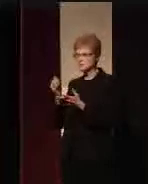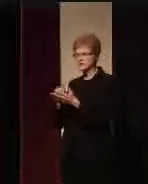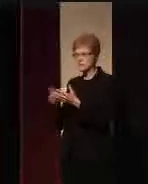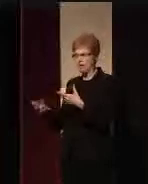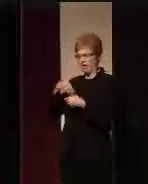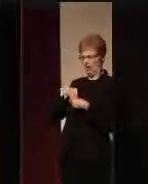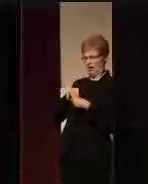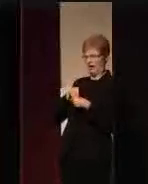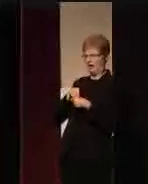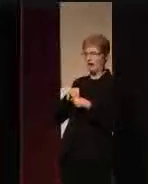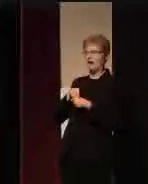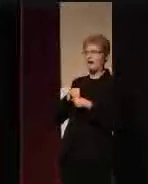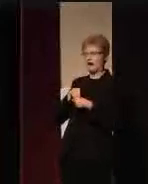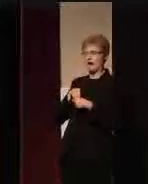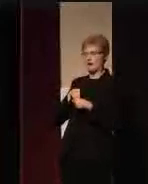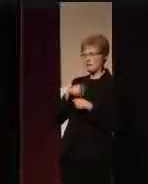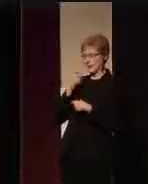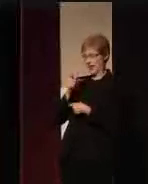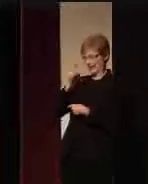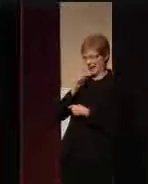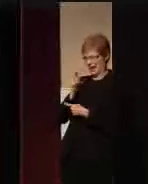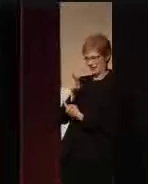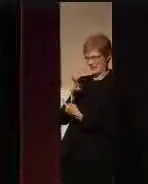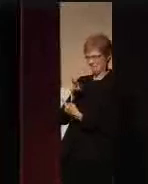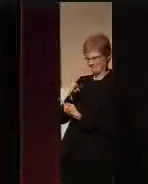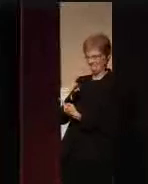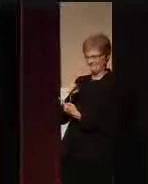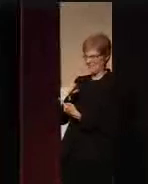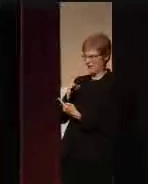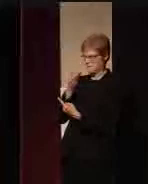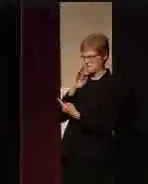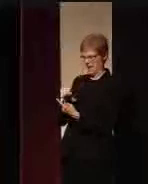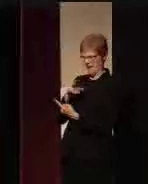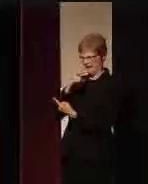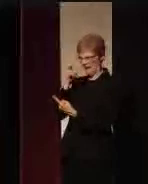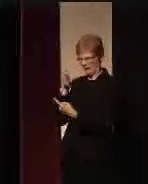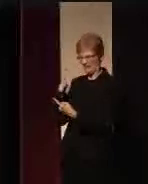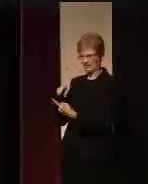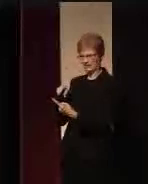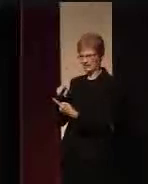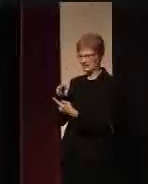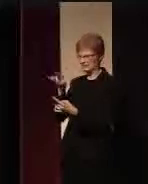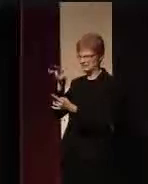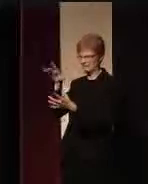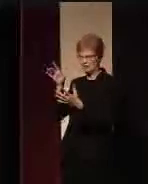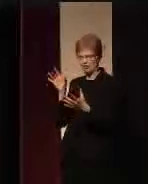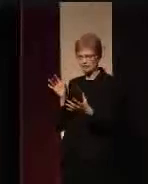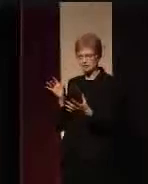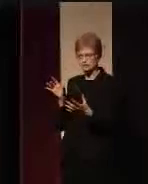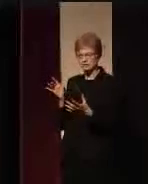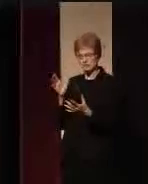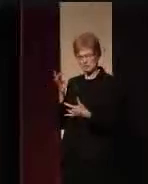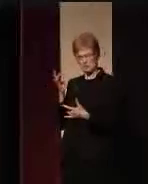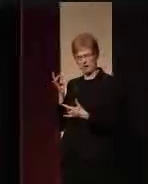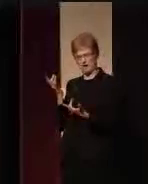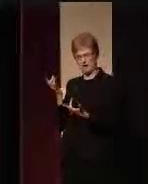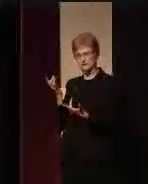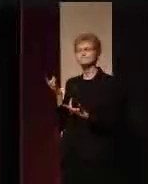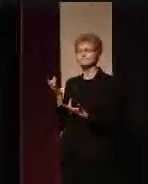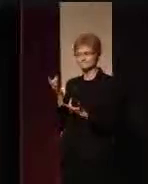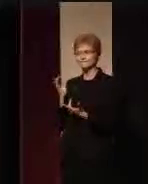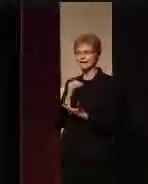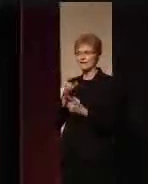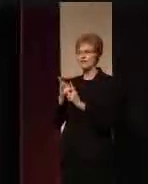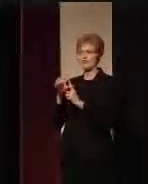extent that they point to the black doll as the one that's bad and ugly and evil? I think a lot of that has to do with